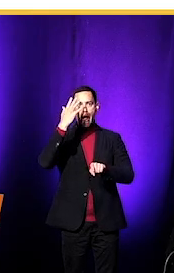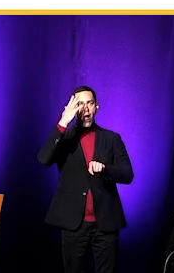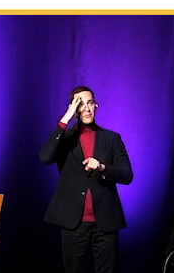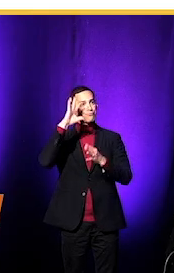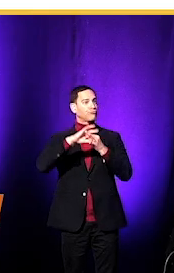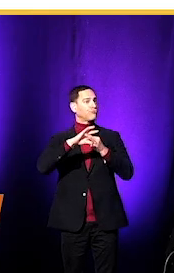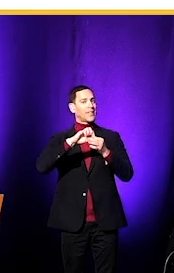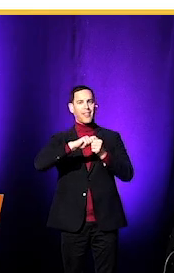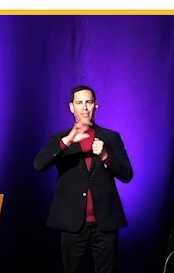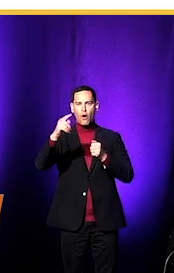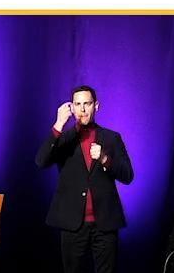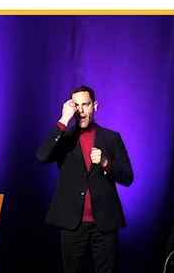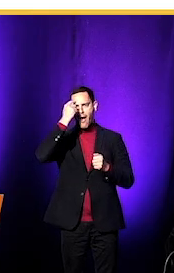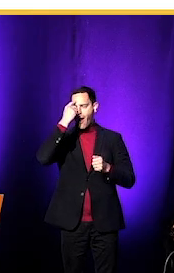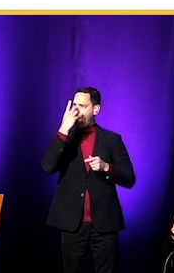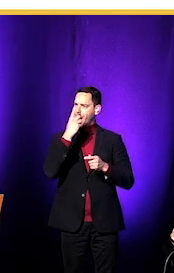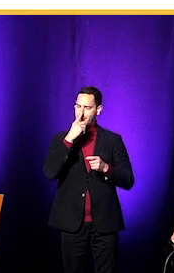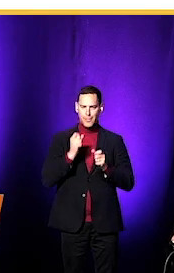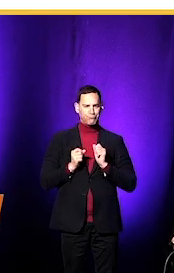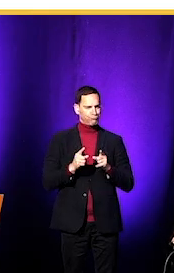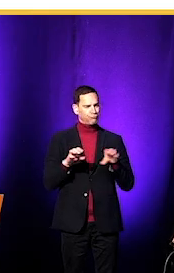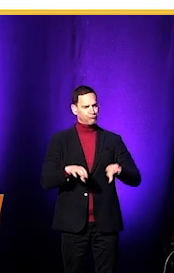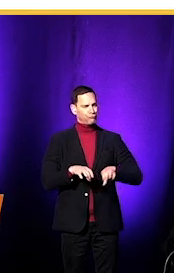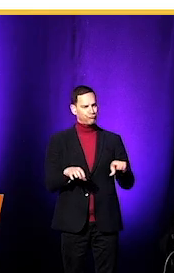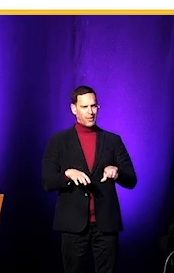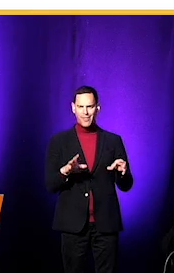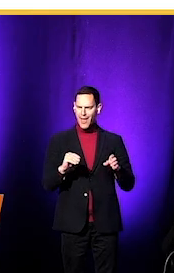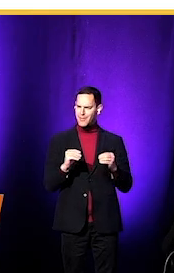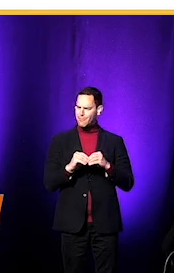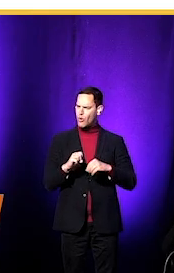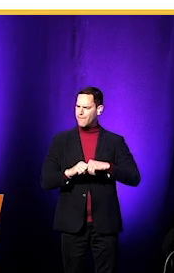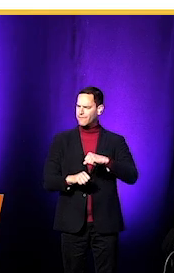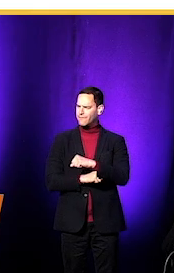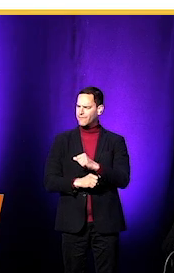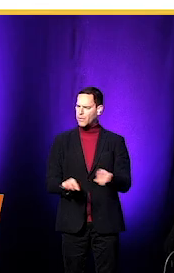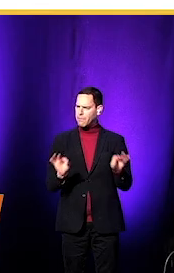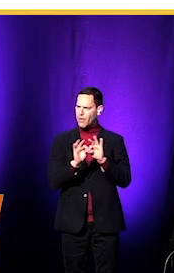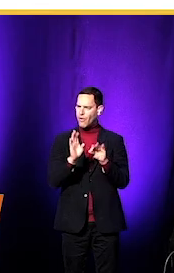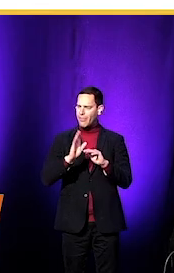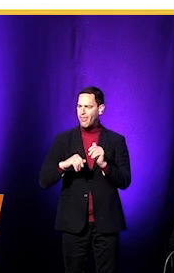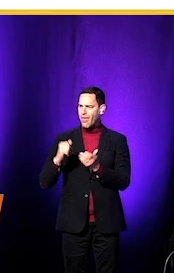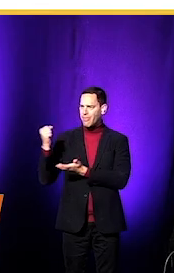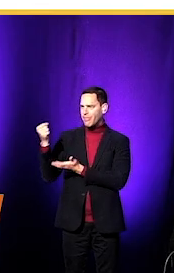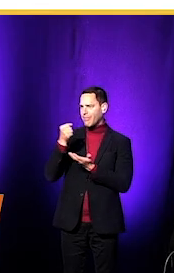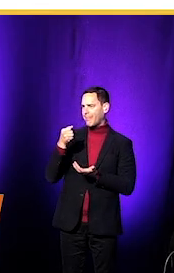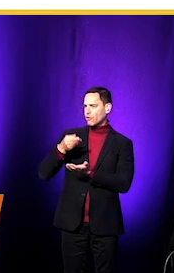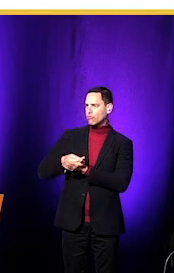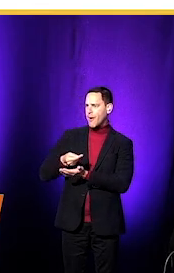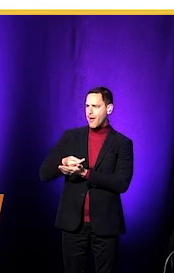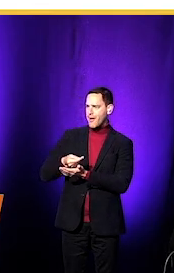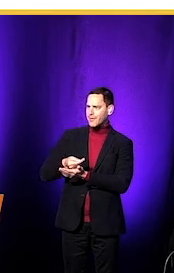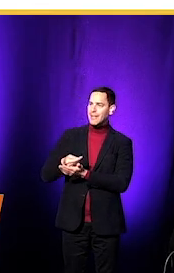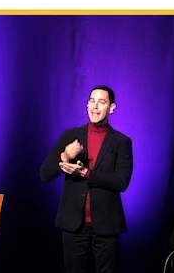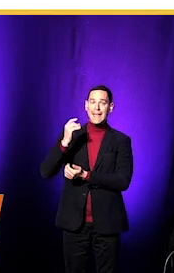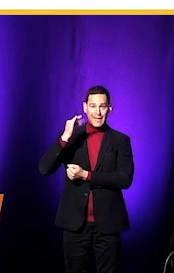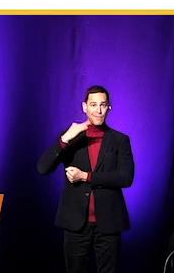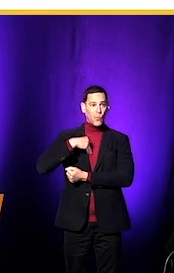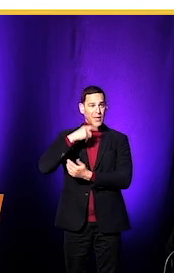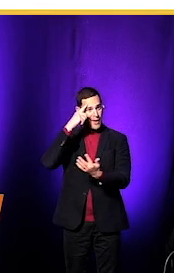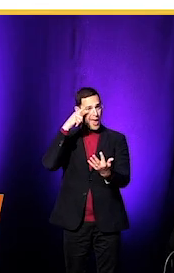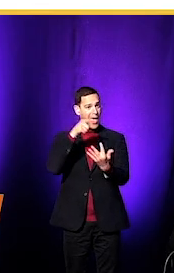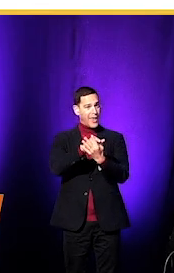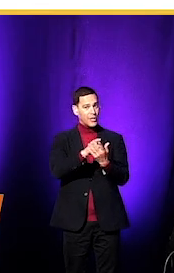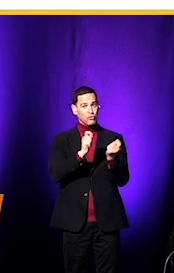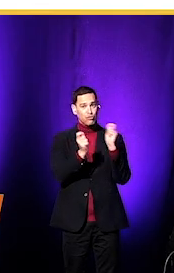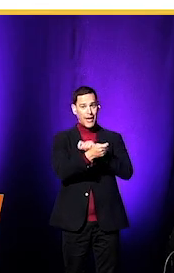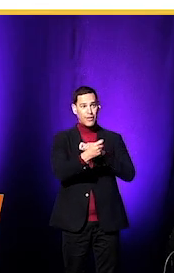more fundamental than getting the grant. And in doing that, you can start to change the institutional practices around it.